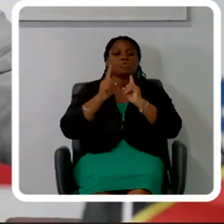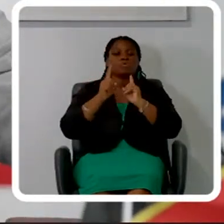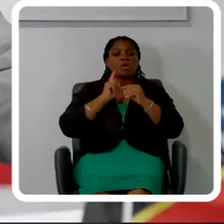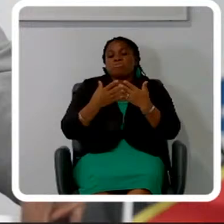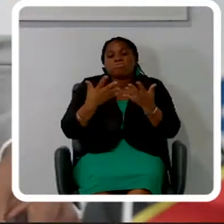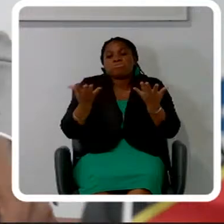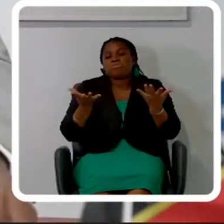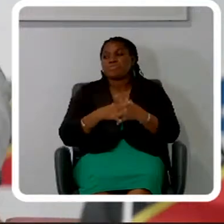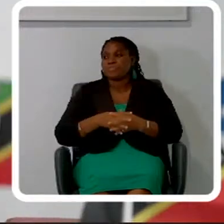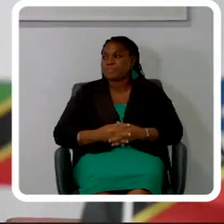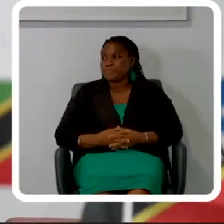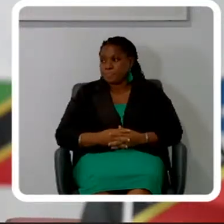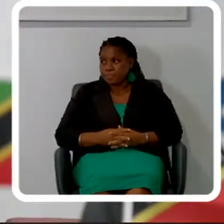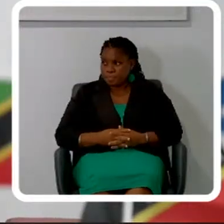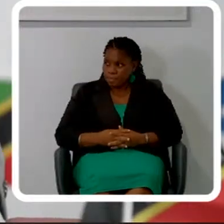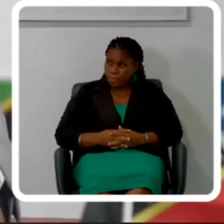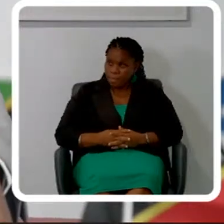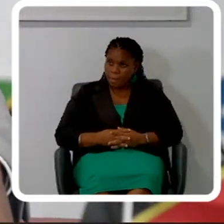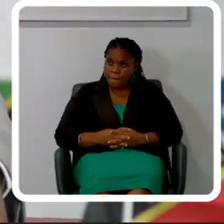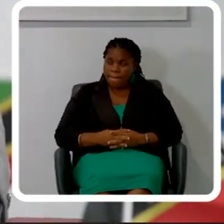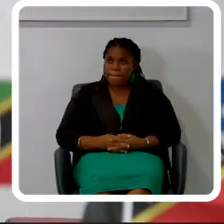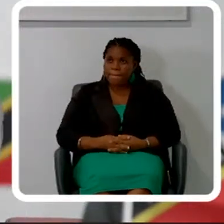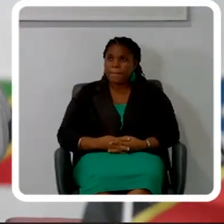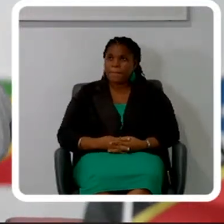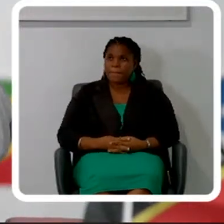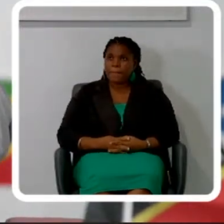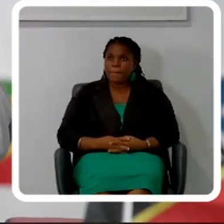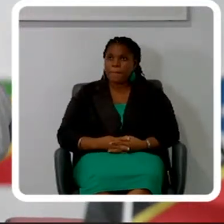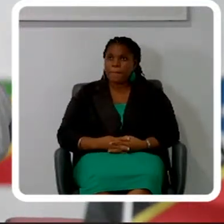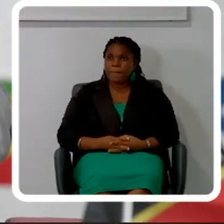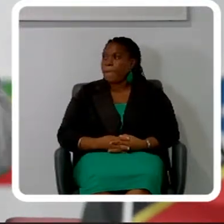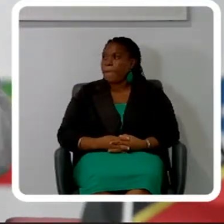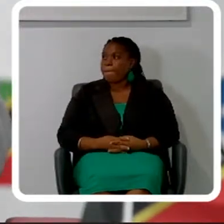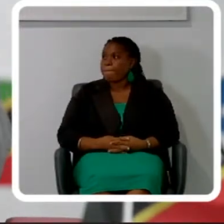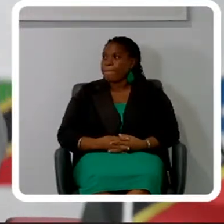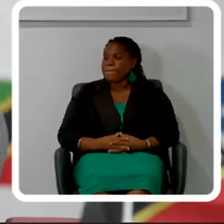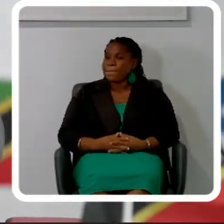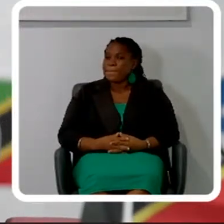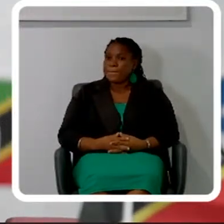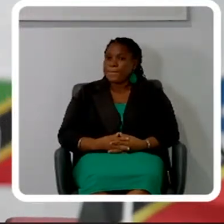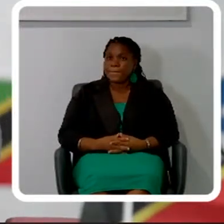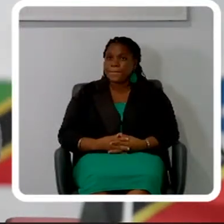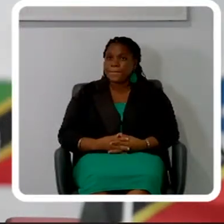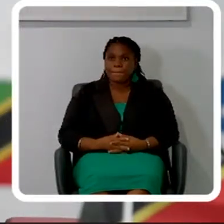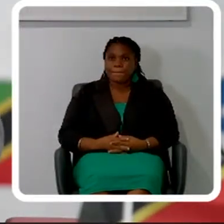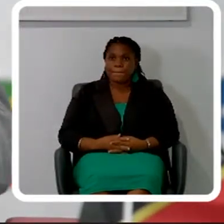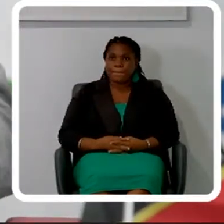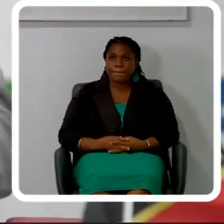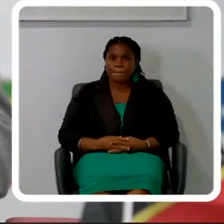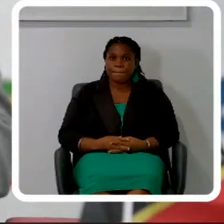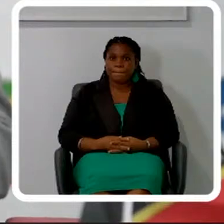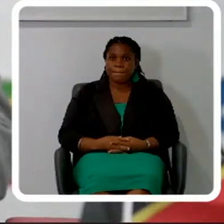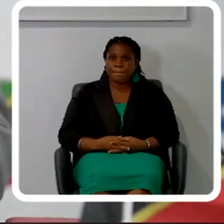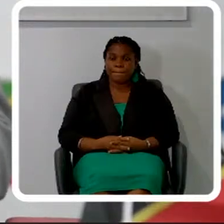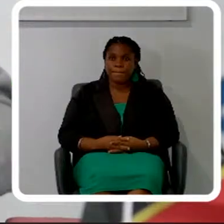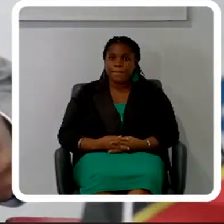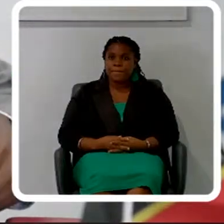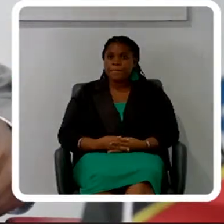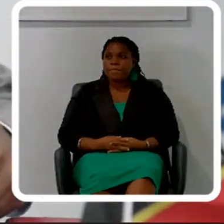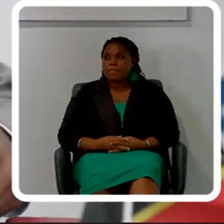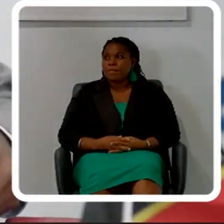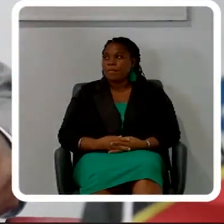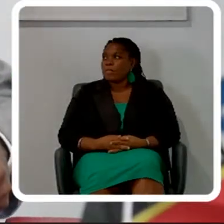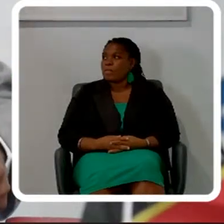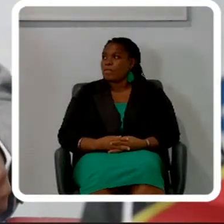pertinent issues. So, All